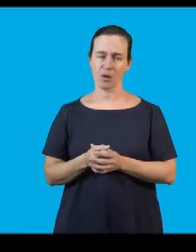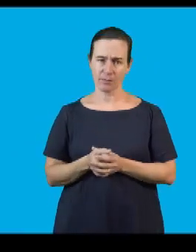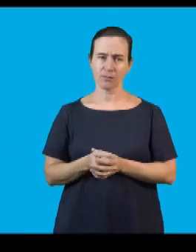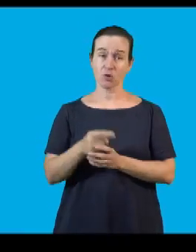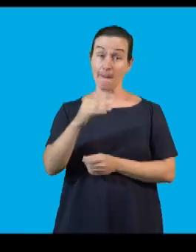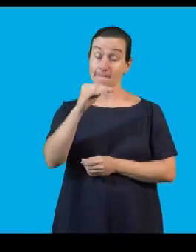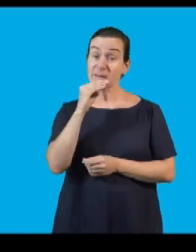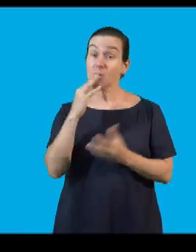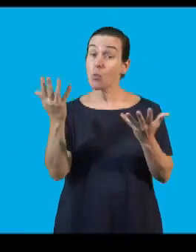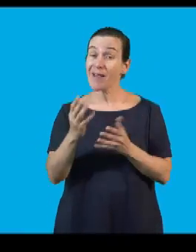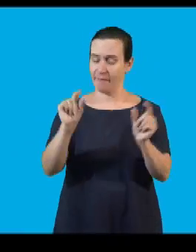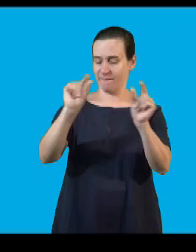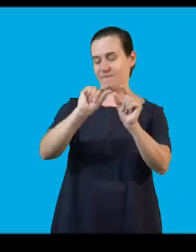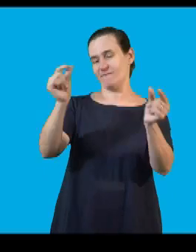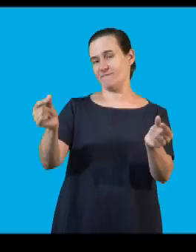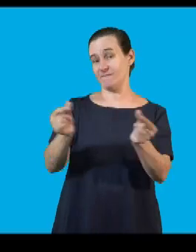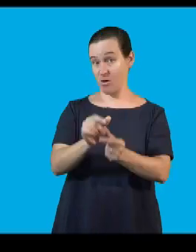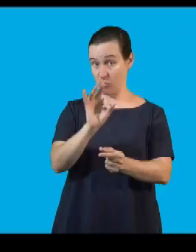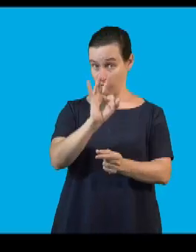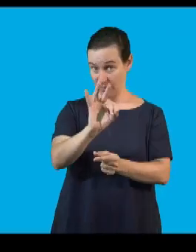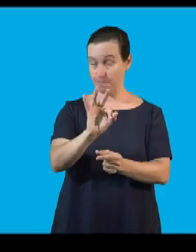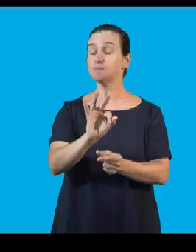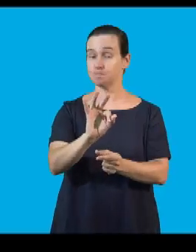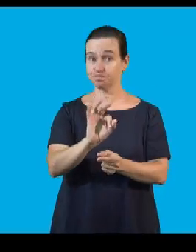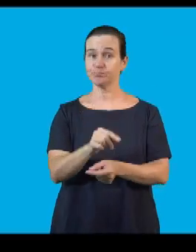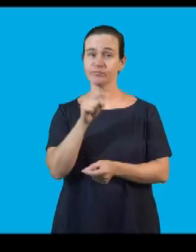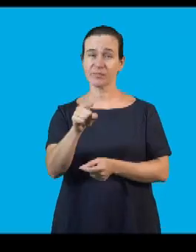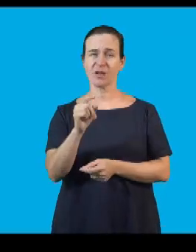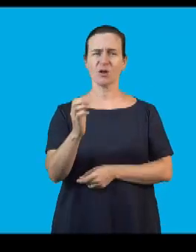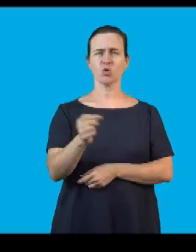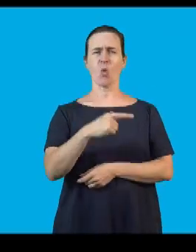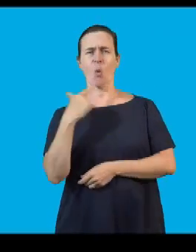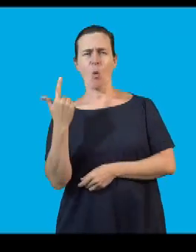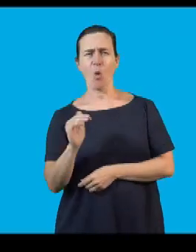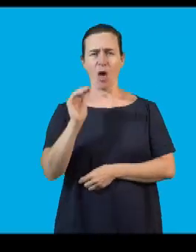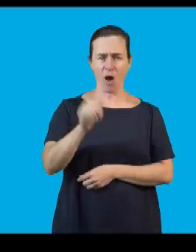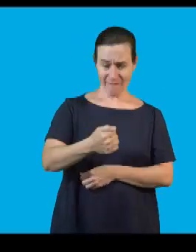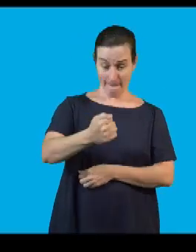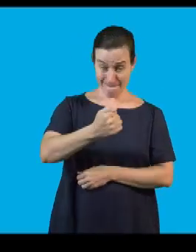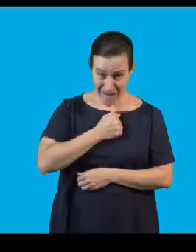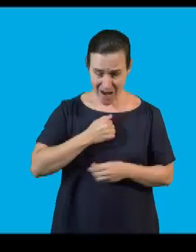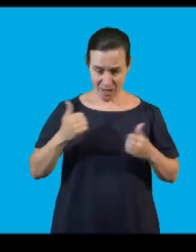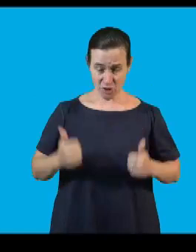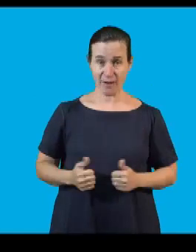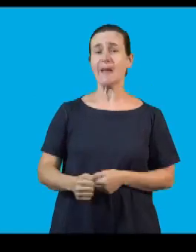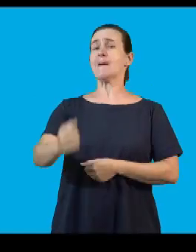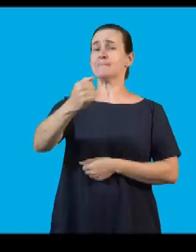it, we're specifically looking at frame 3, all right? And it says, all over my